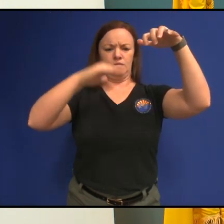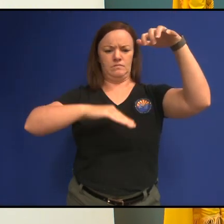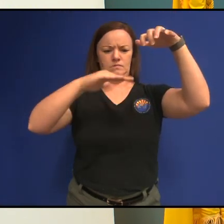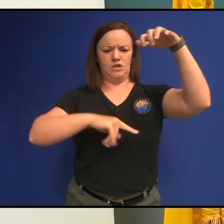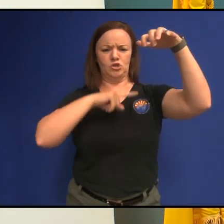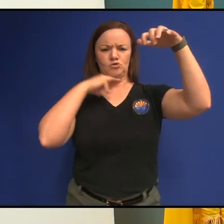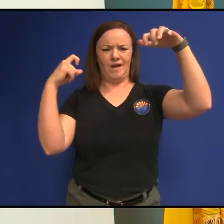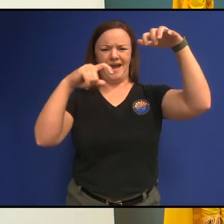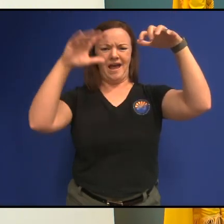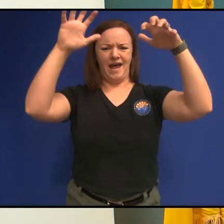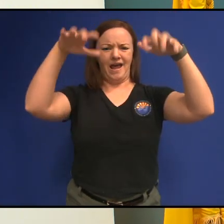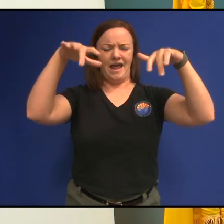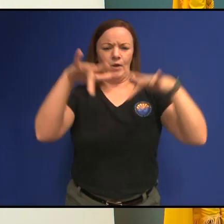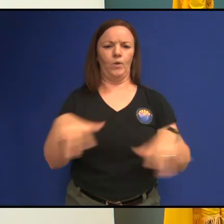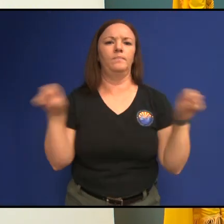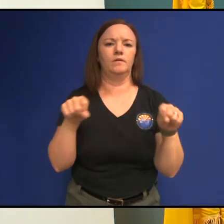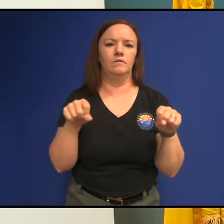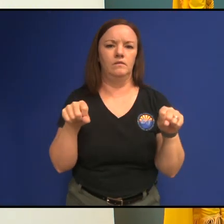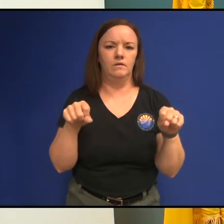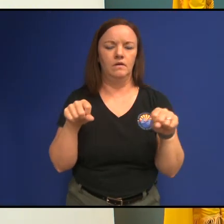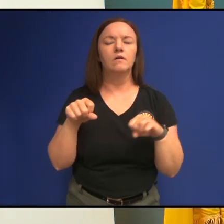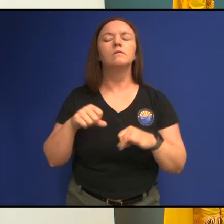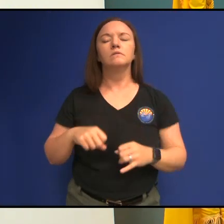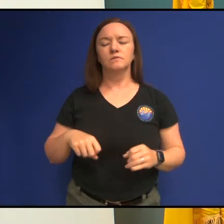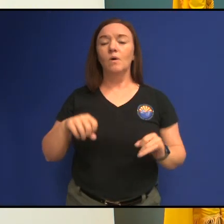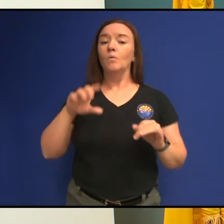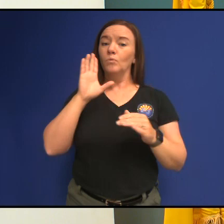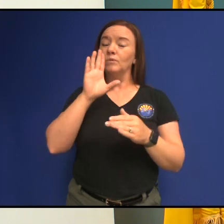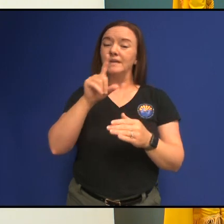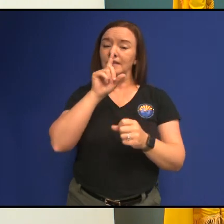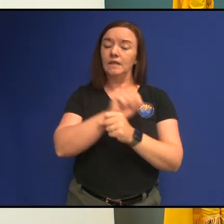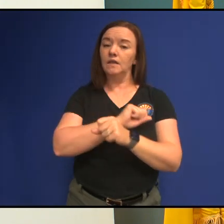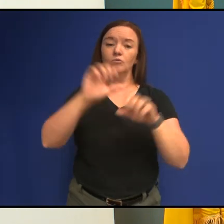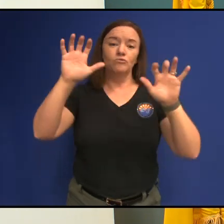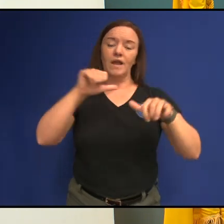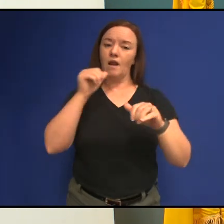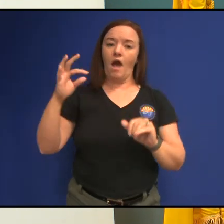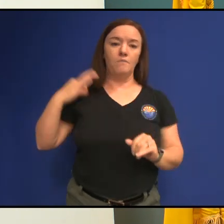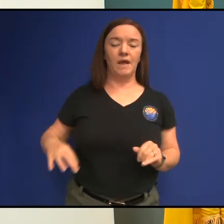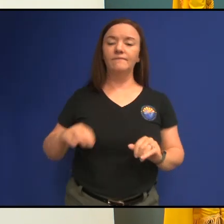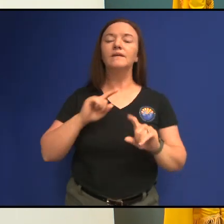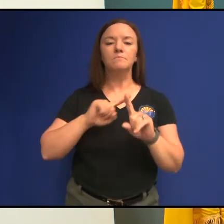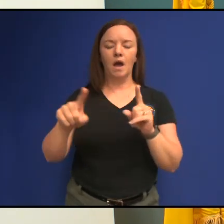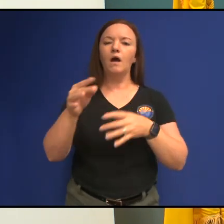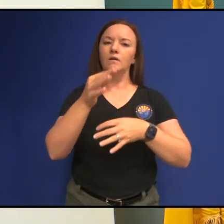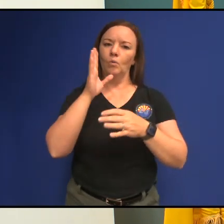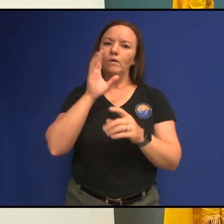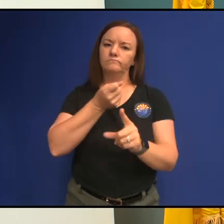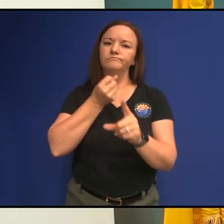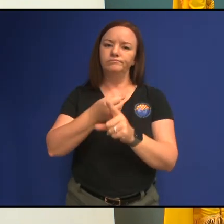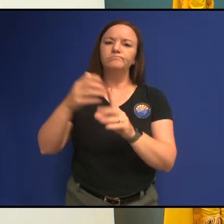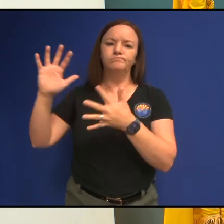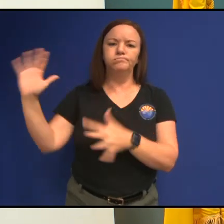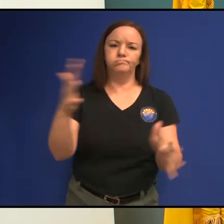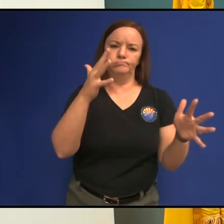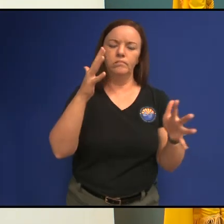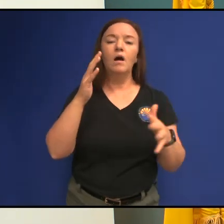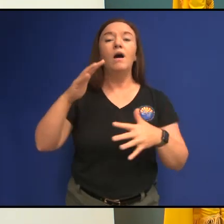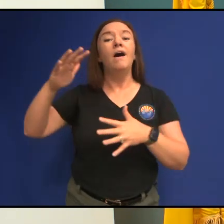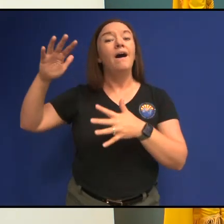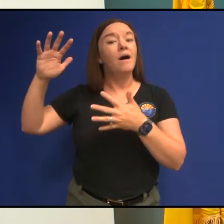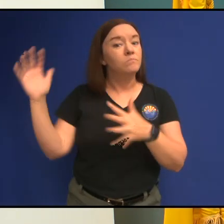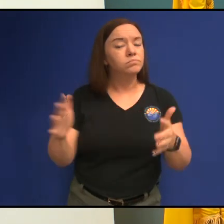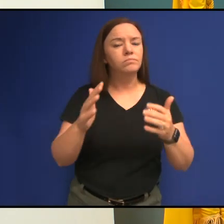little bit of a problem with outflow winds, changing directions really rapidly, blowing